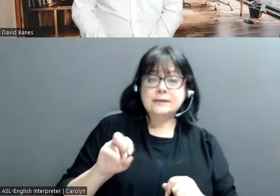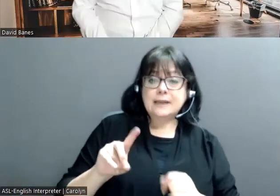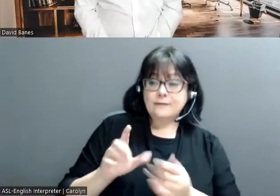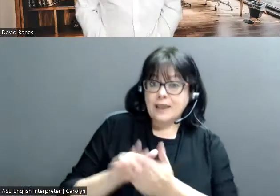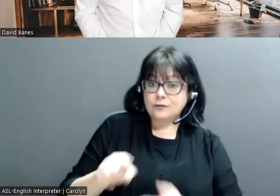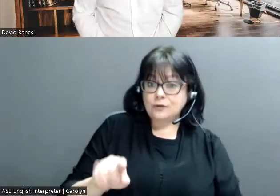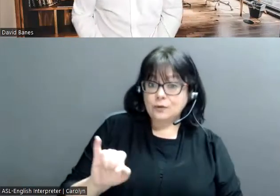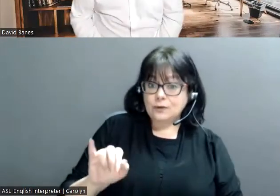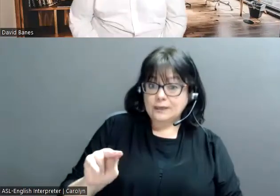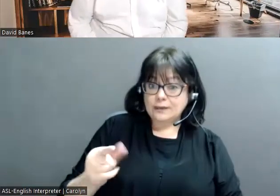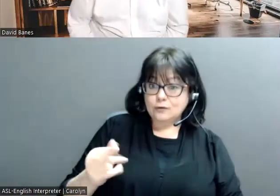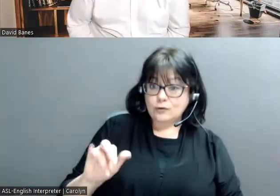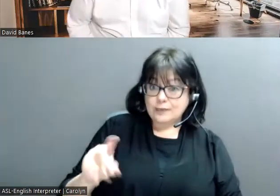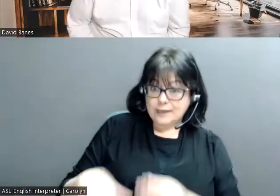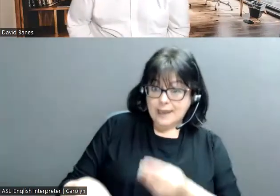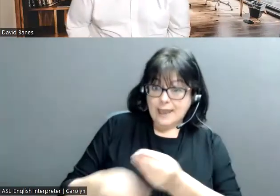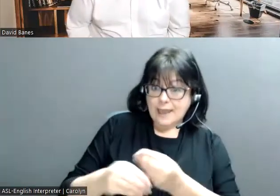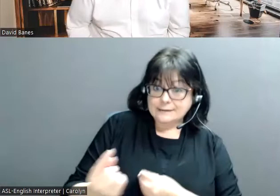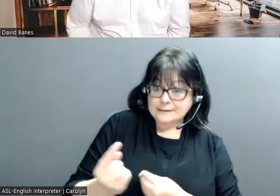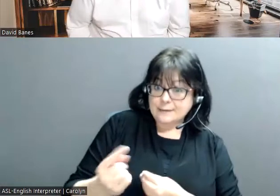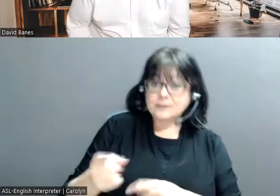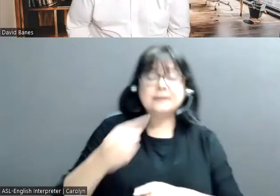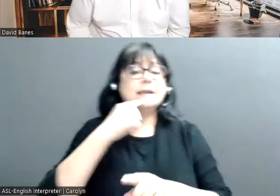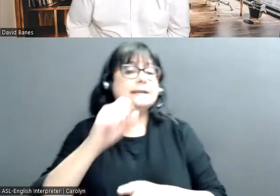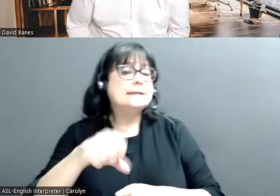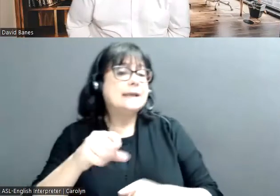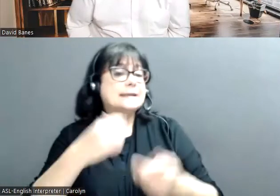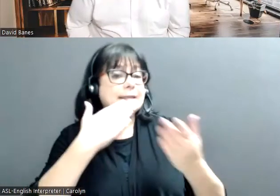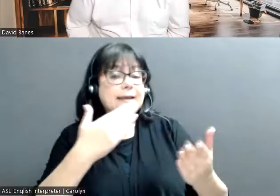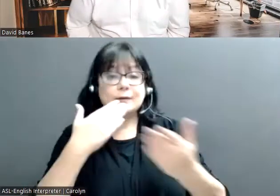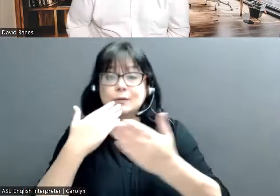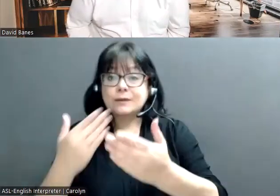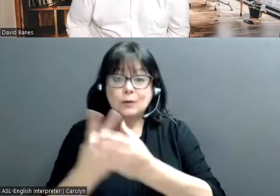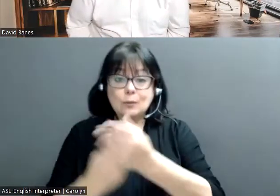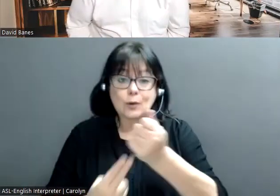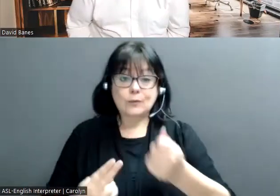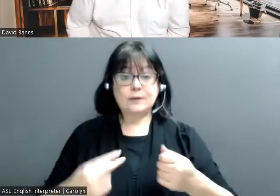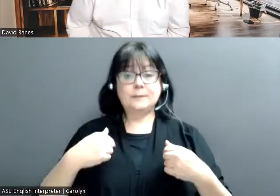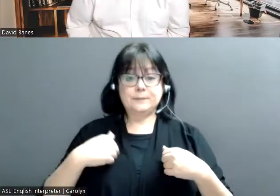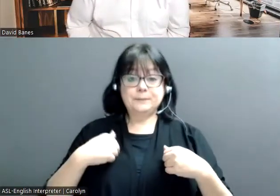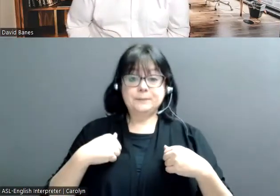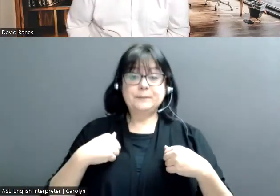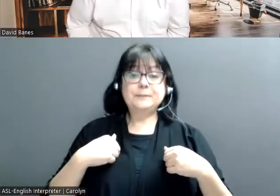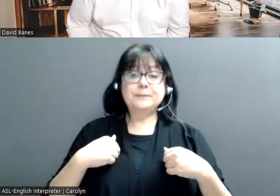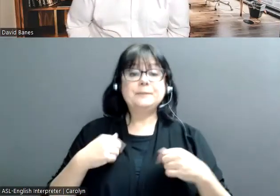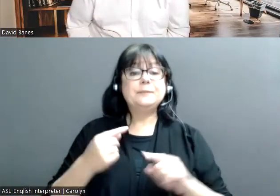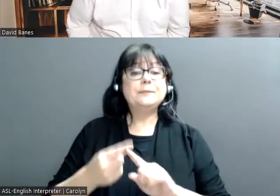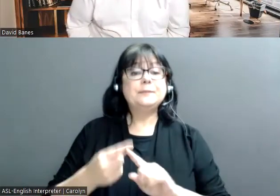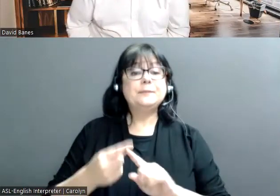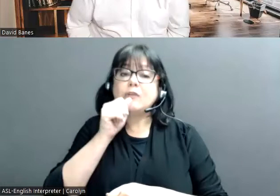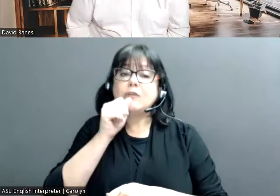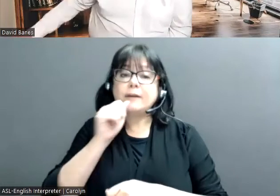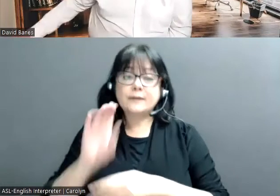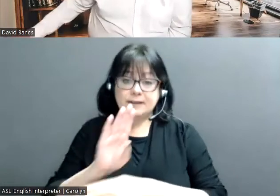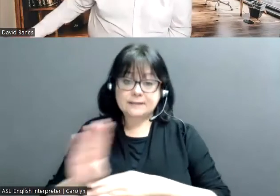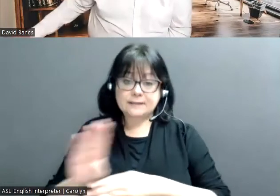an interesting. Yeah. Thank you, David, and thank you, Brian. I was going to say, I come from the private sector. I'm an